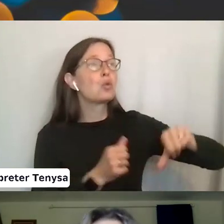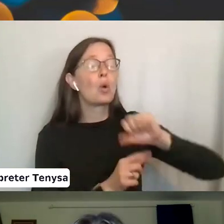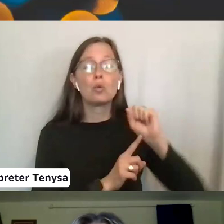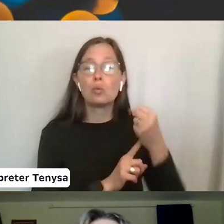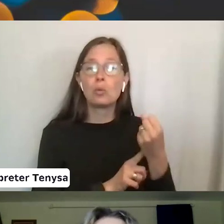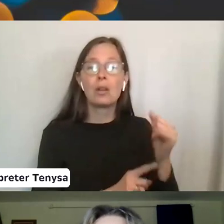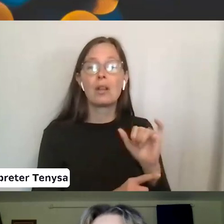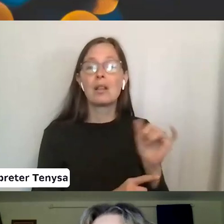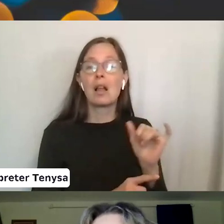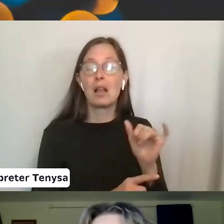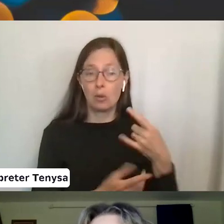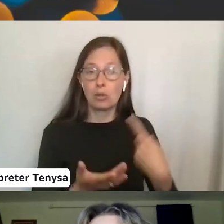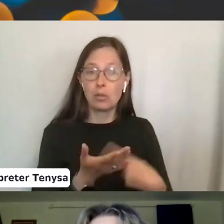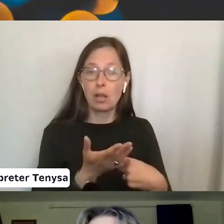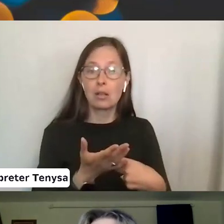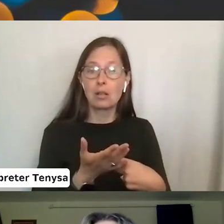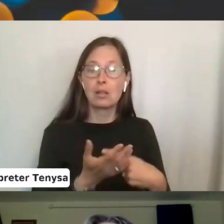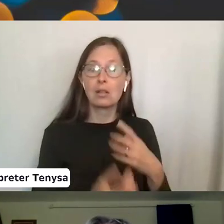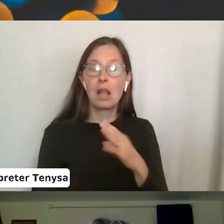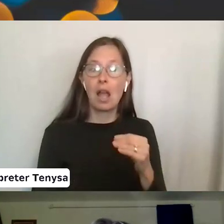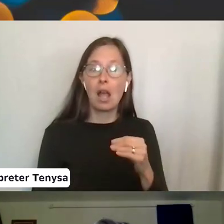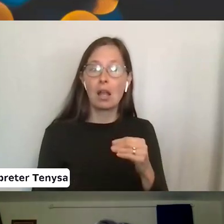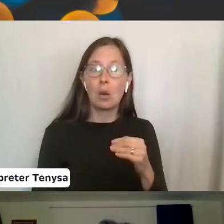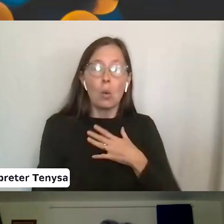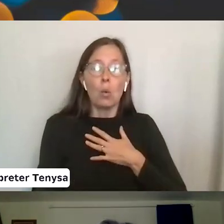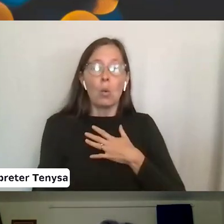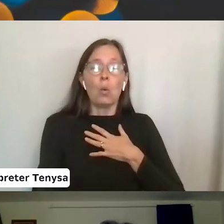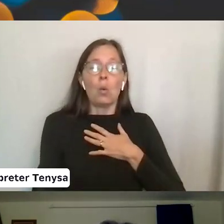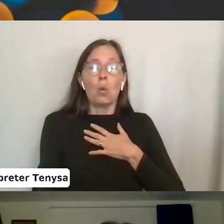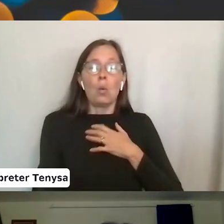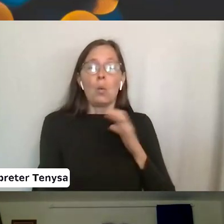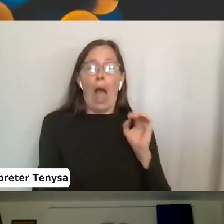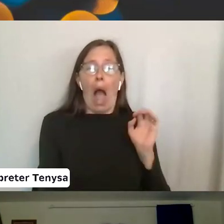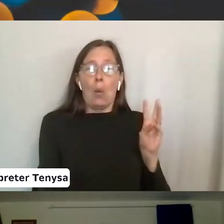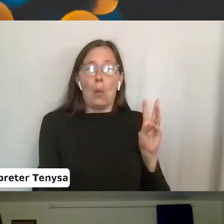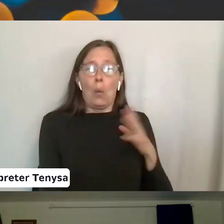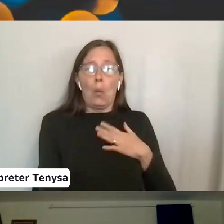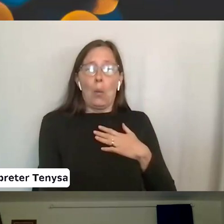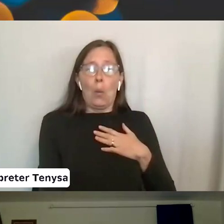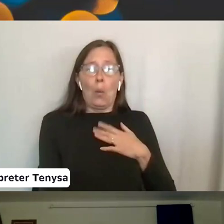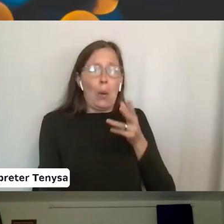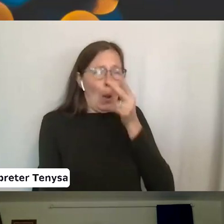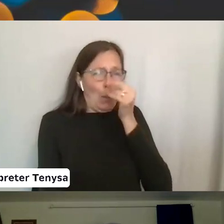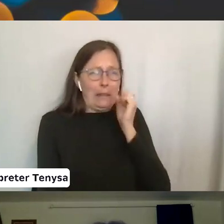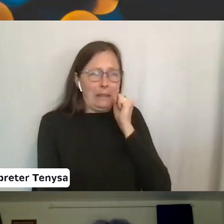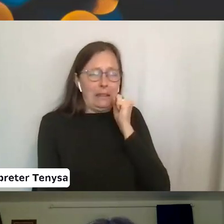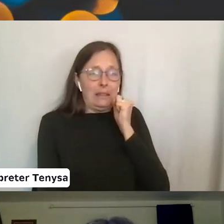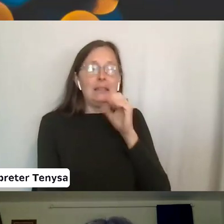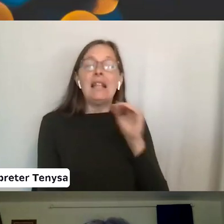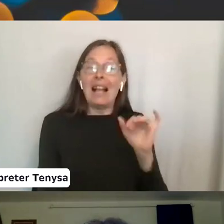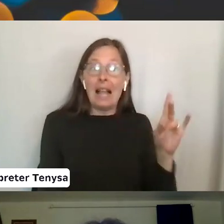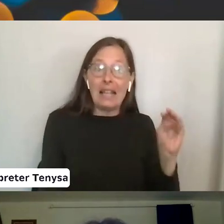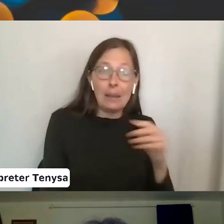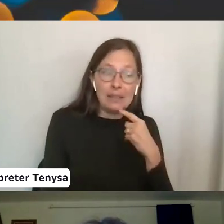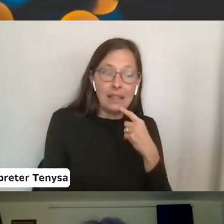you're discussing and go, oh, ow, owie, ow. And then, as Kim mentioned, sit with yourself and